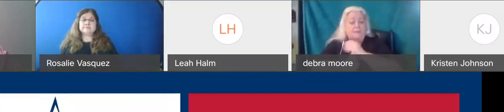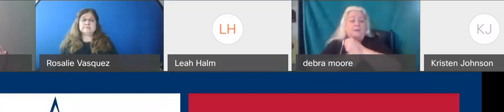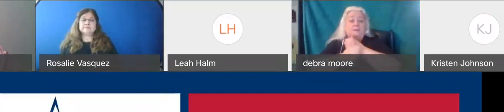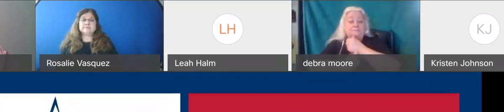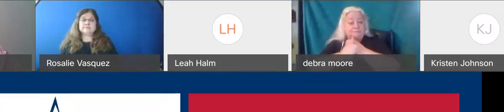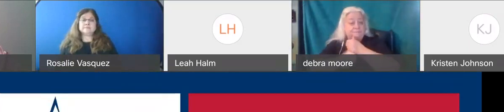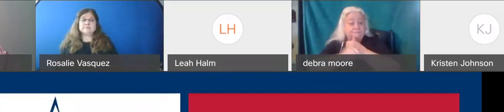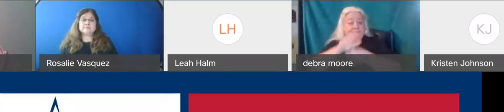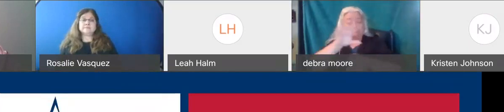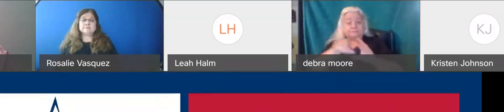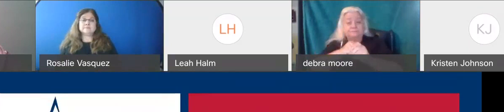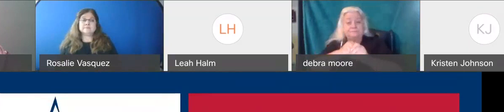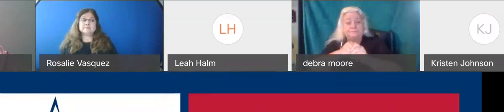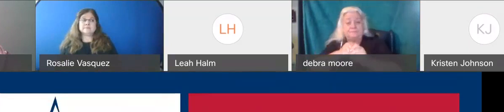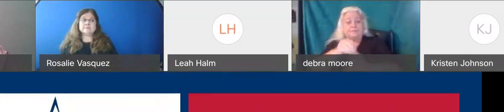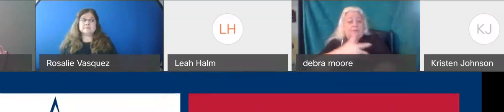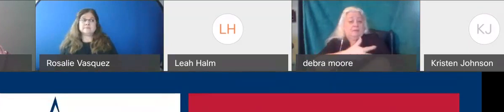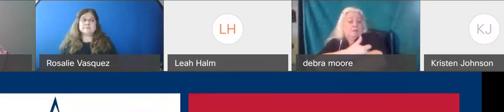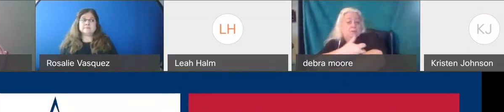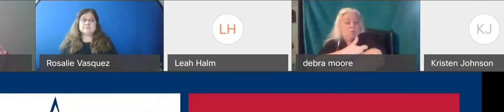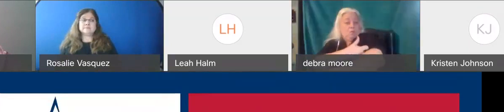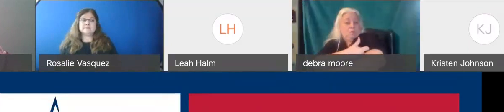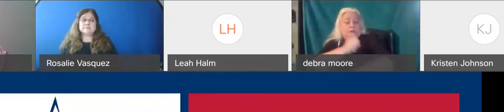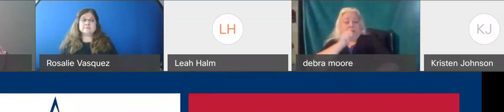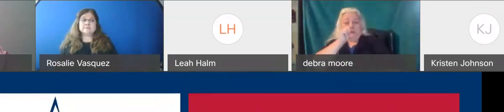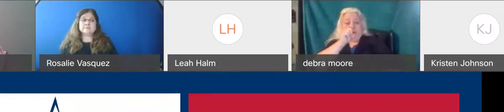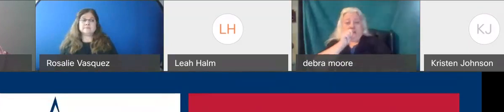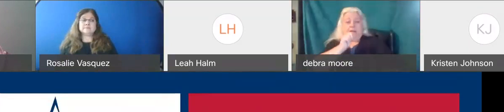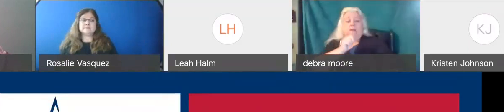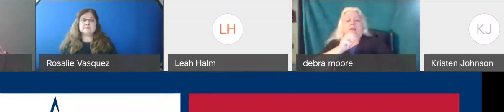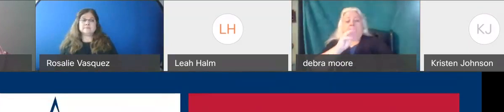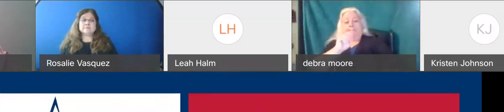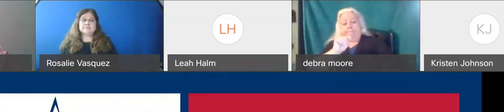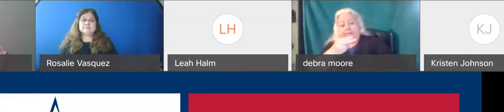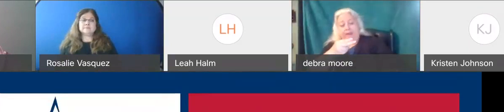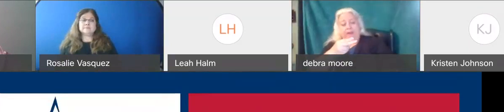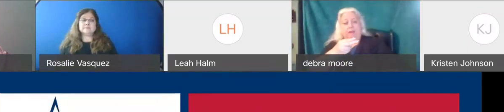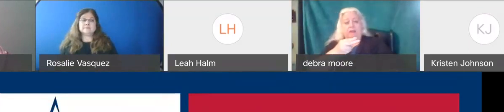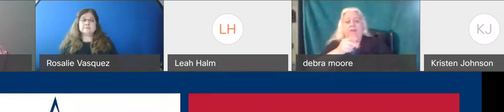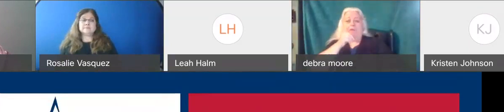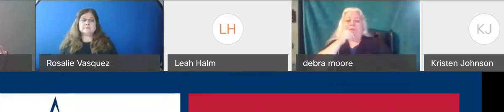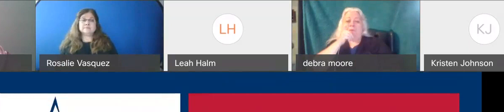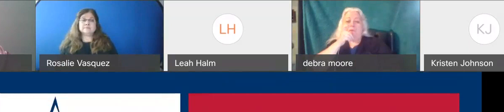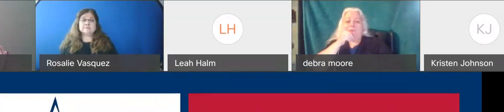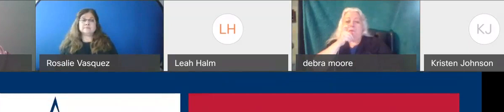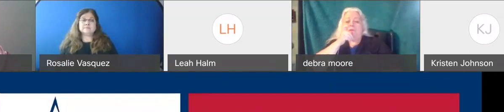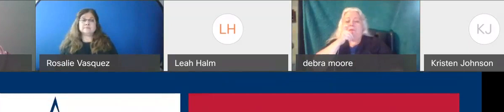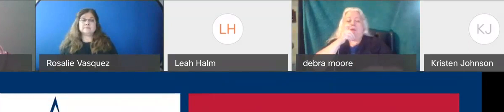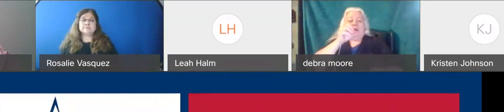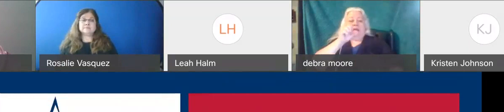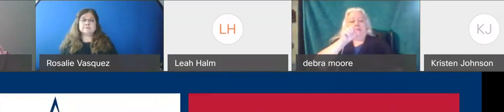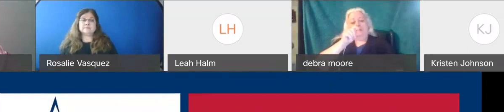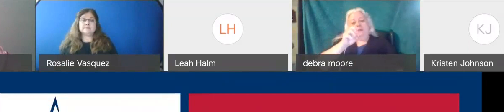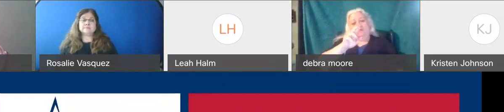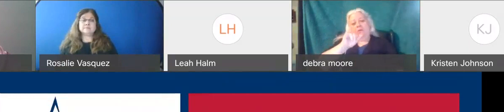substances include heroin, cocaine, meth, marijuana, manufactured narcotics, steroids,